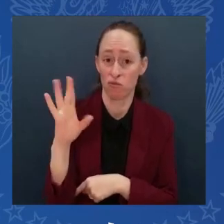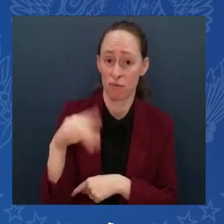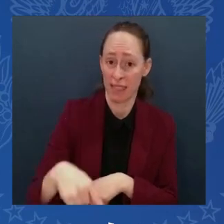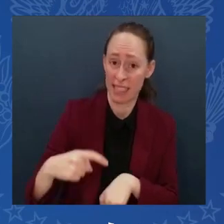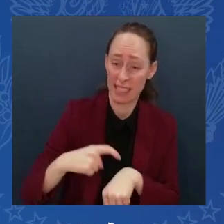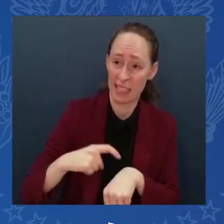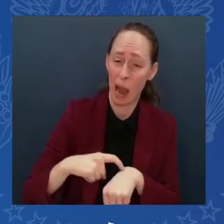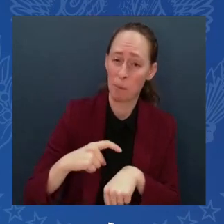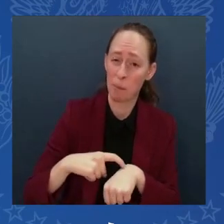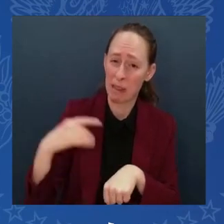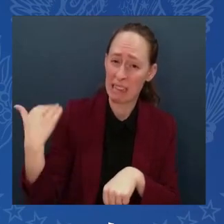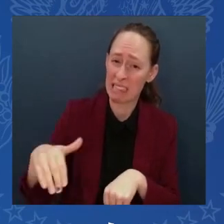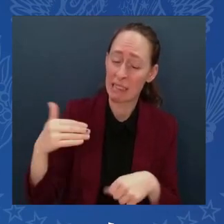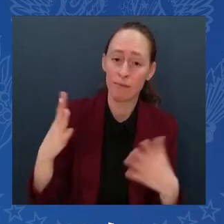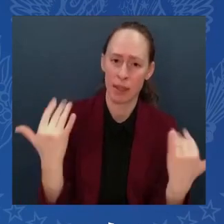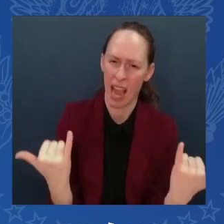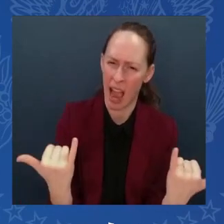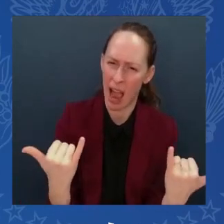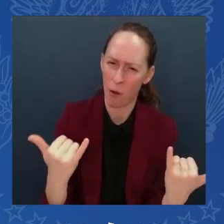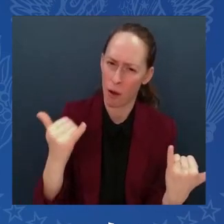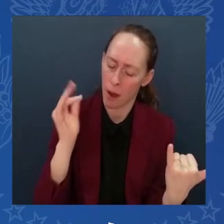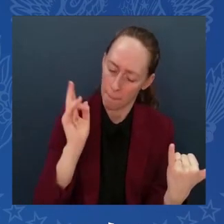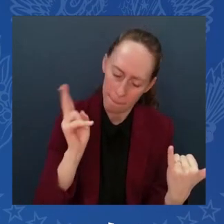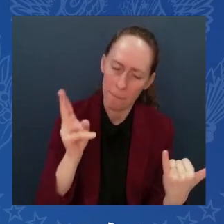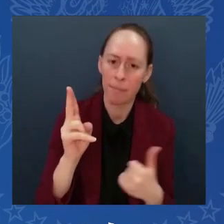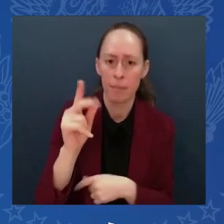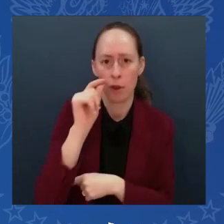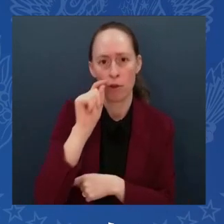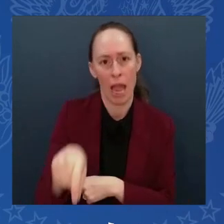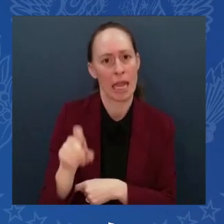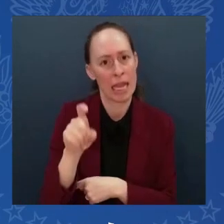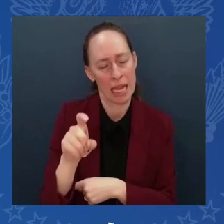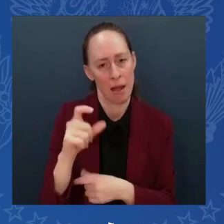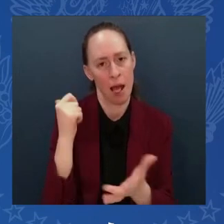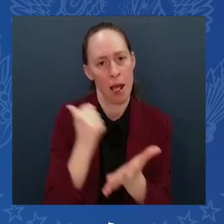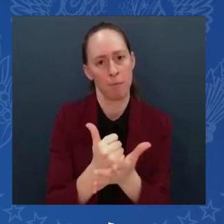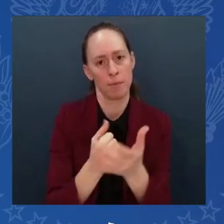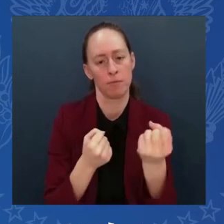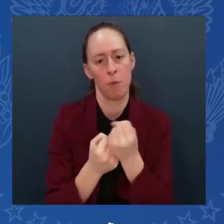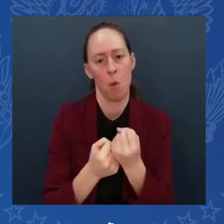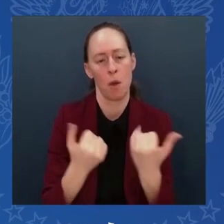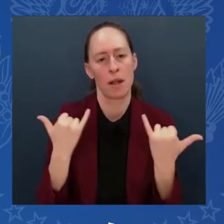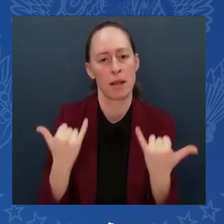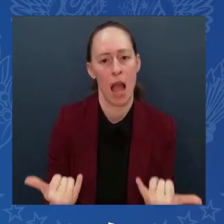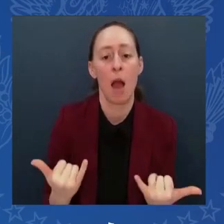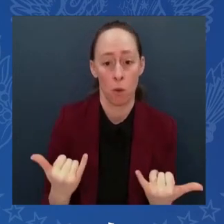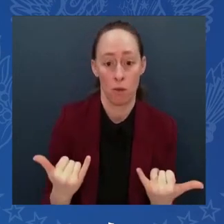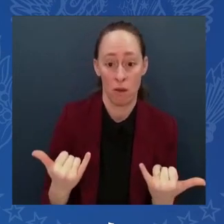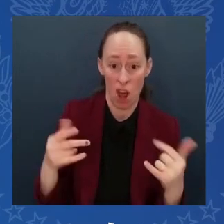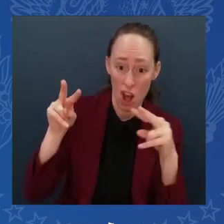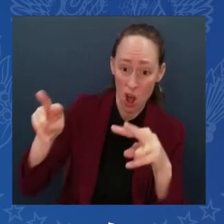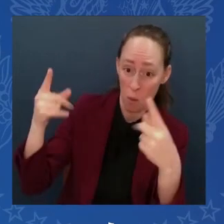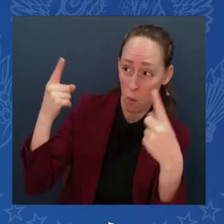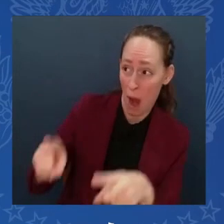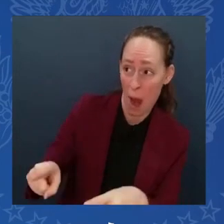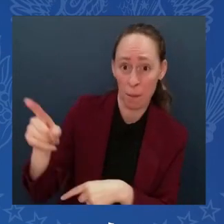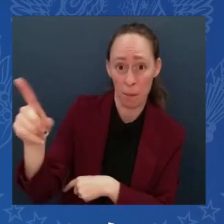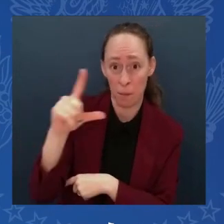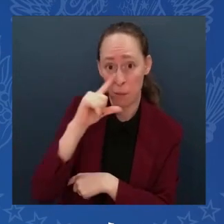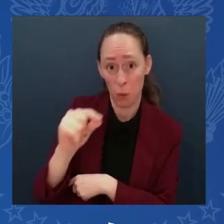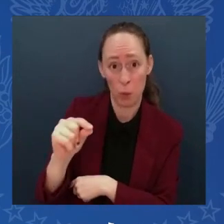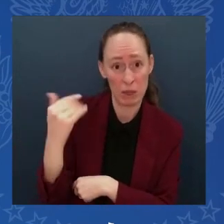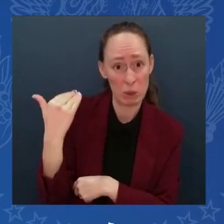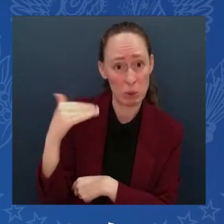now. You know, we have to realize what we're dealing with Putin. All of us should reject the dangerous statements made by the